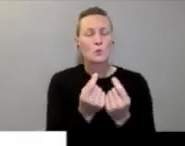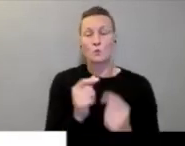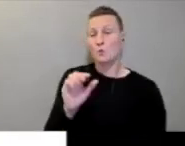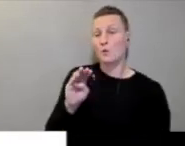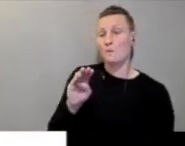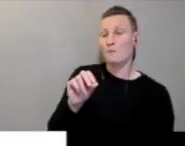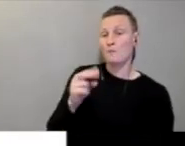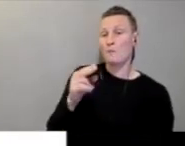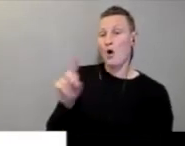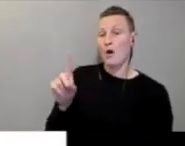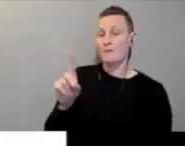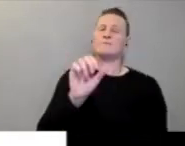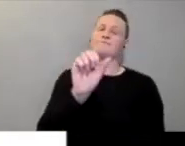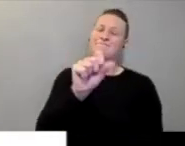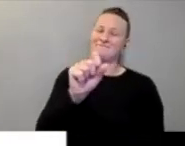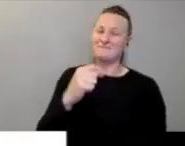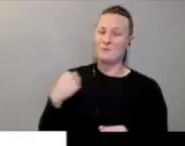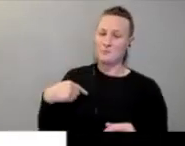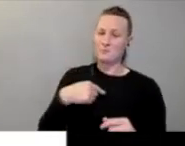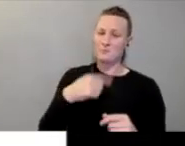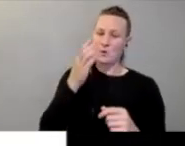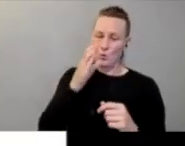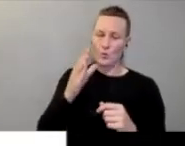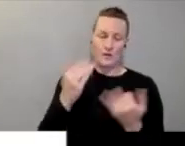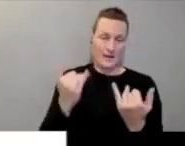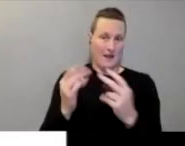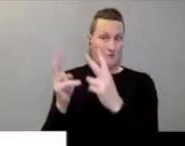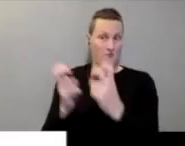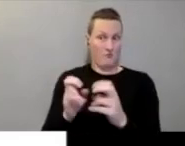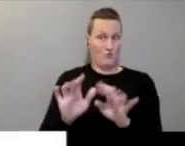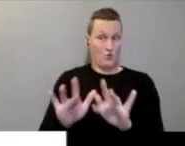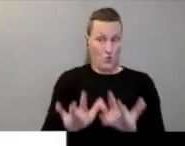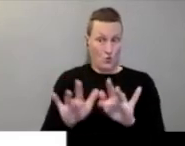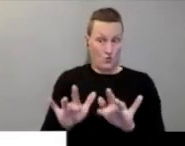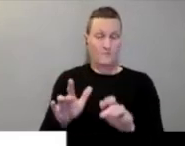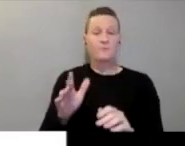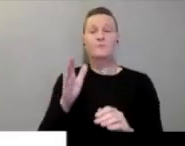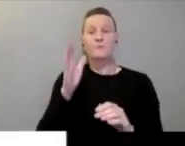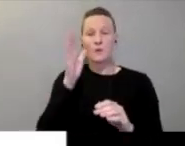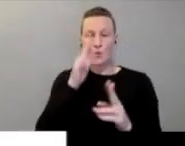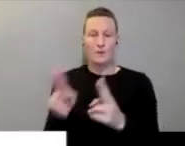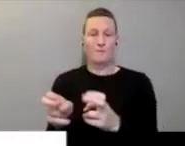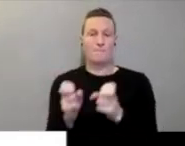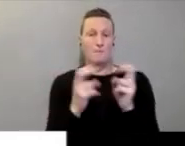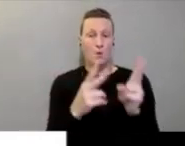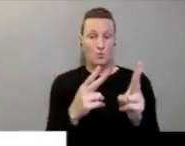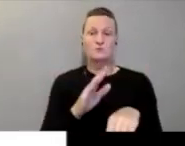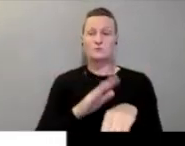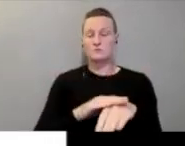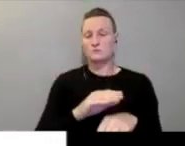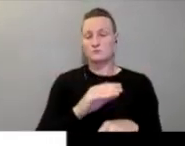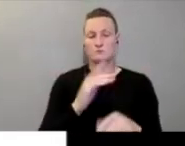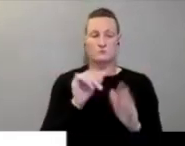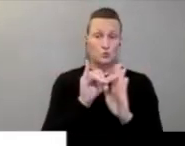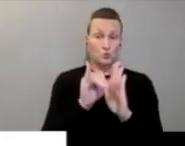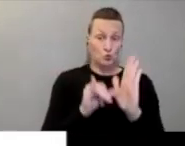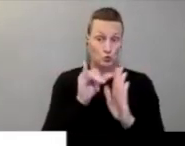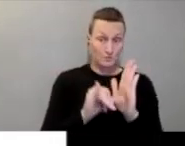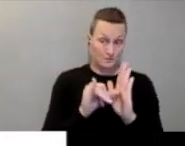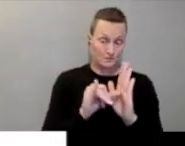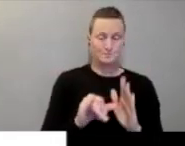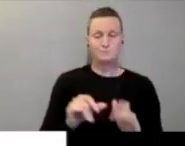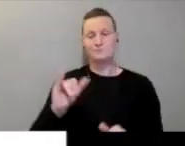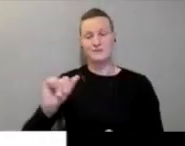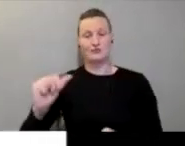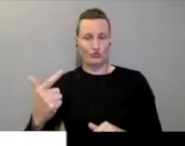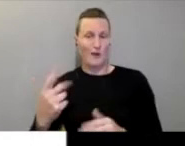be posting this on our YouTube channel as well as our Instagram page. So feel free to check